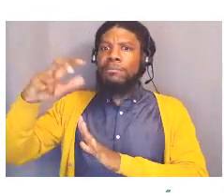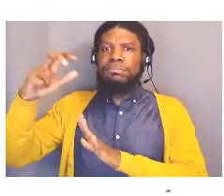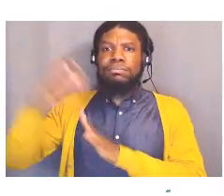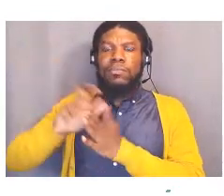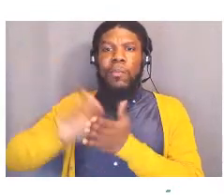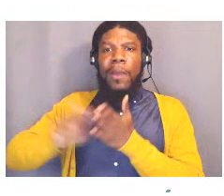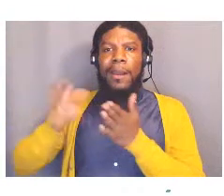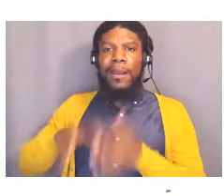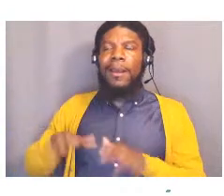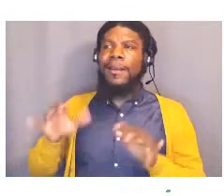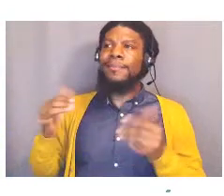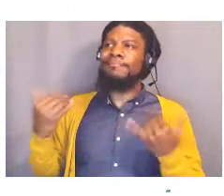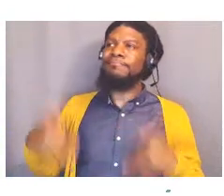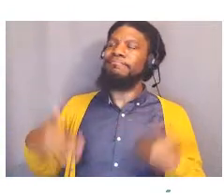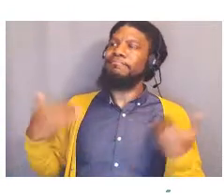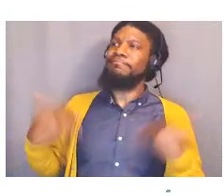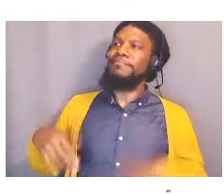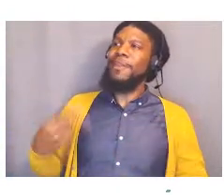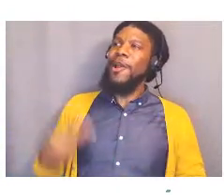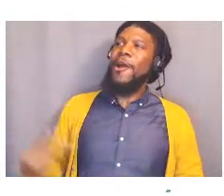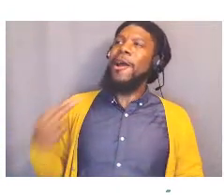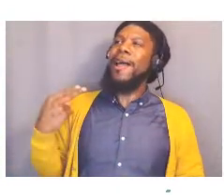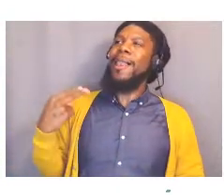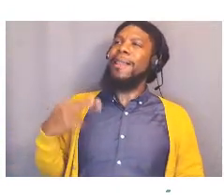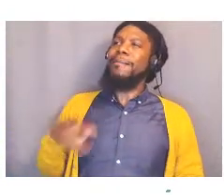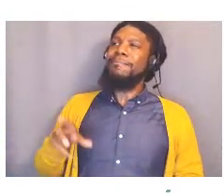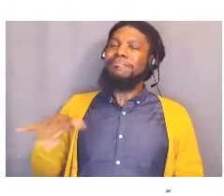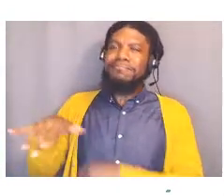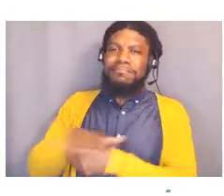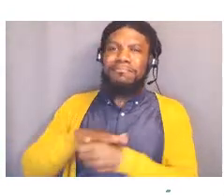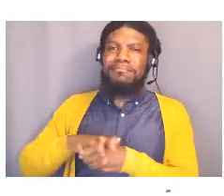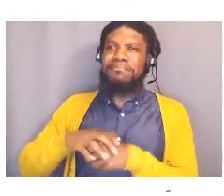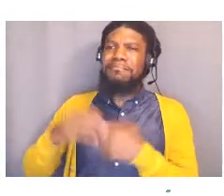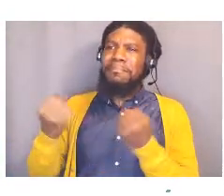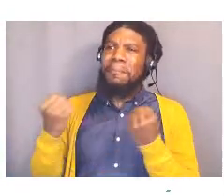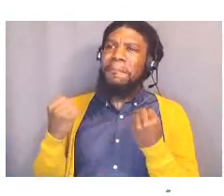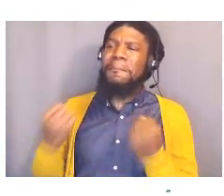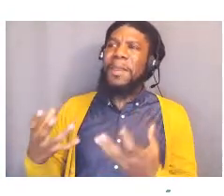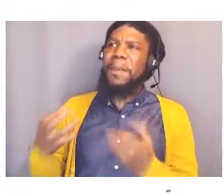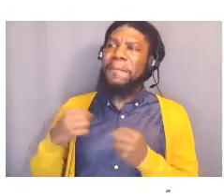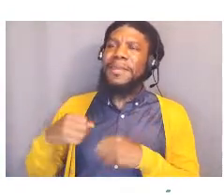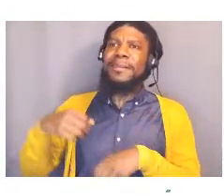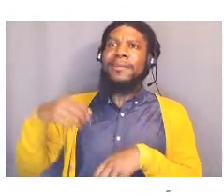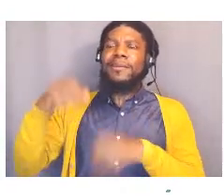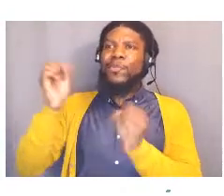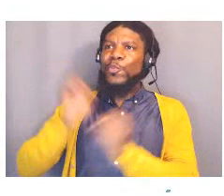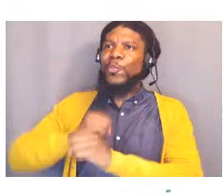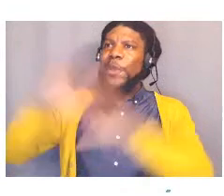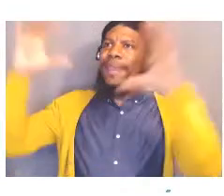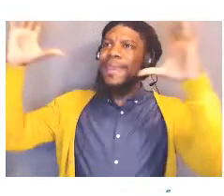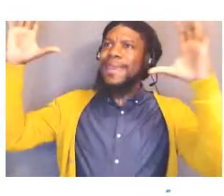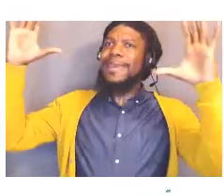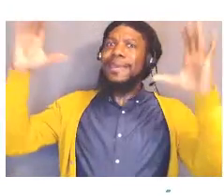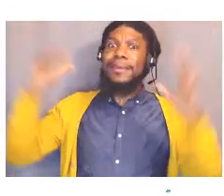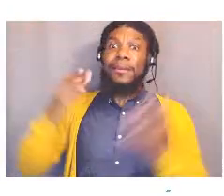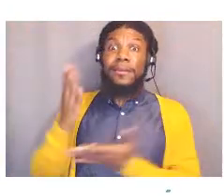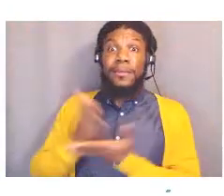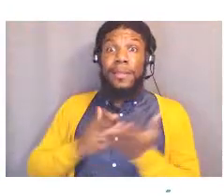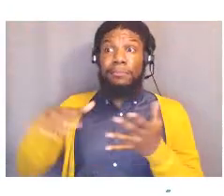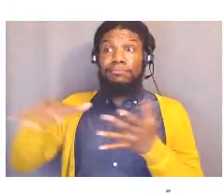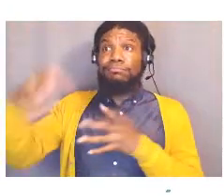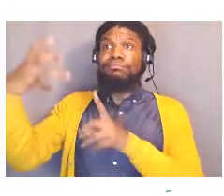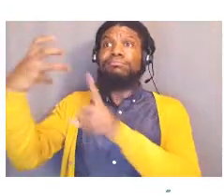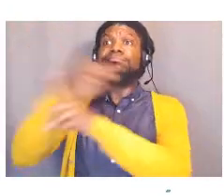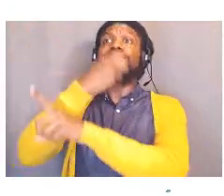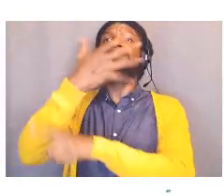was a place that was just full of dreams. Some dreams realized and some dreams